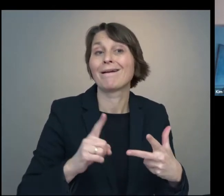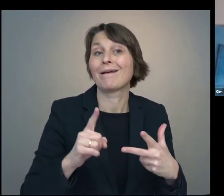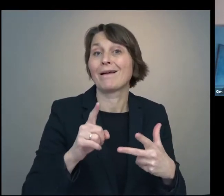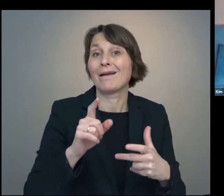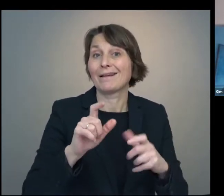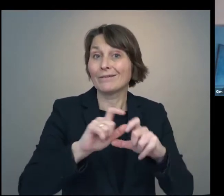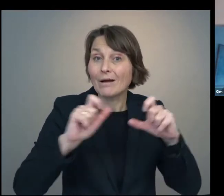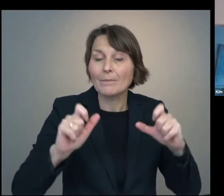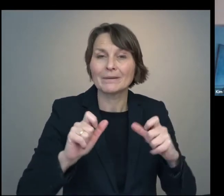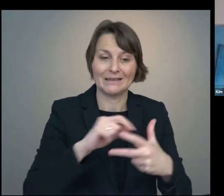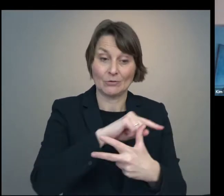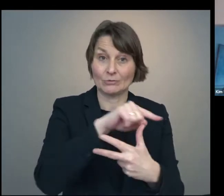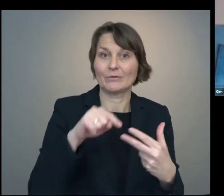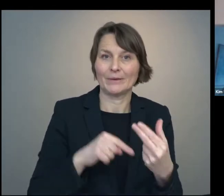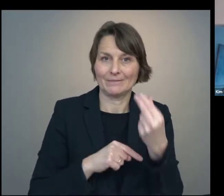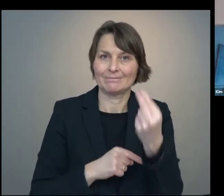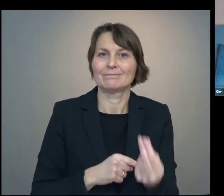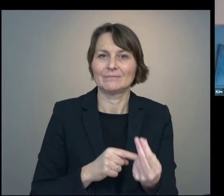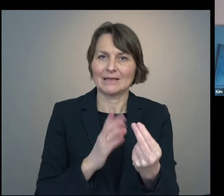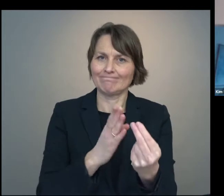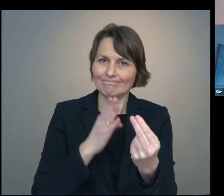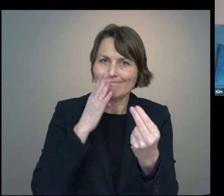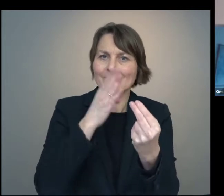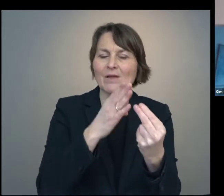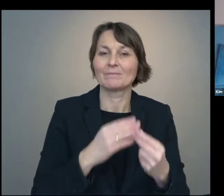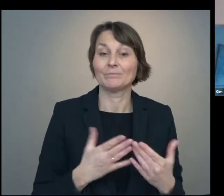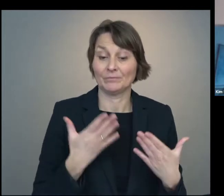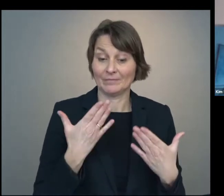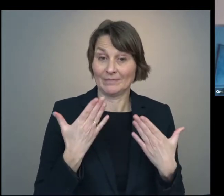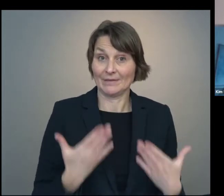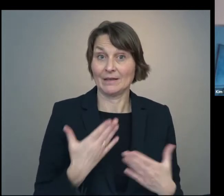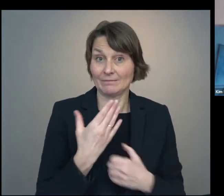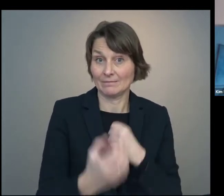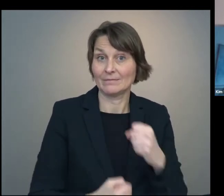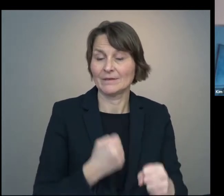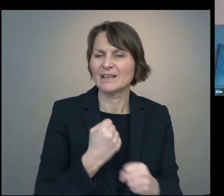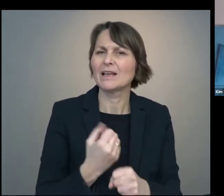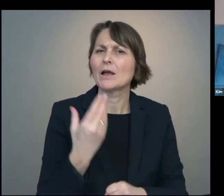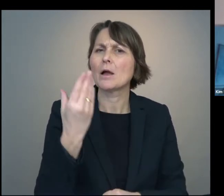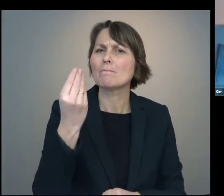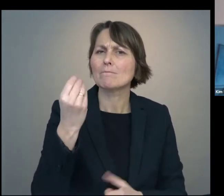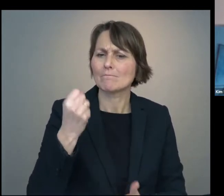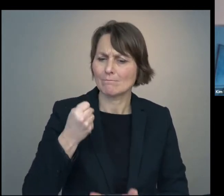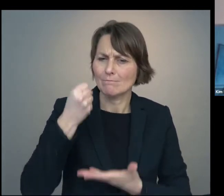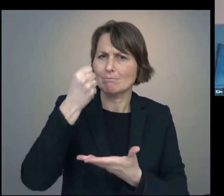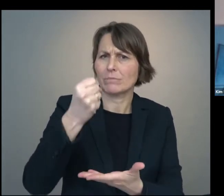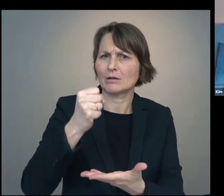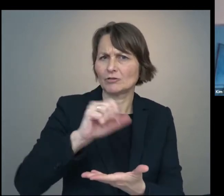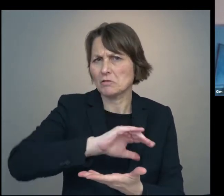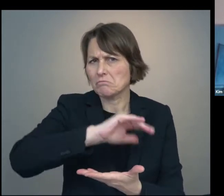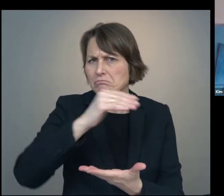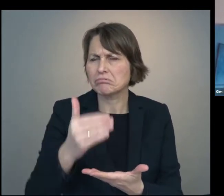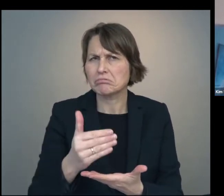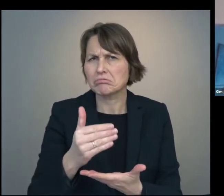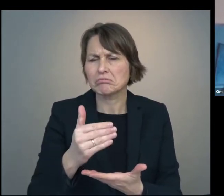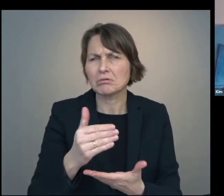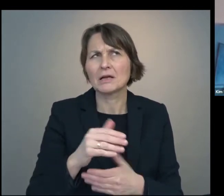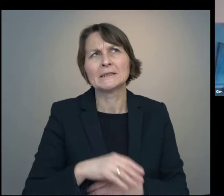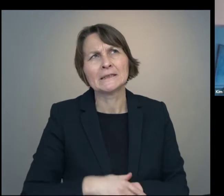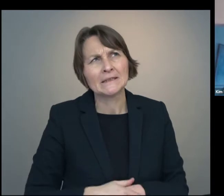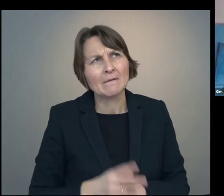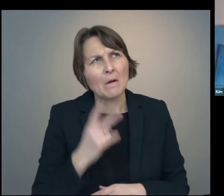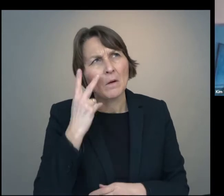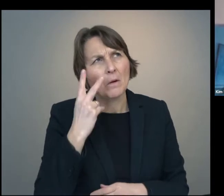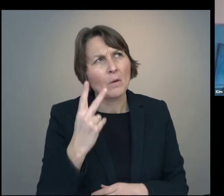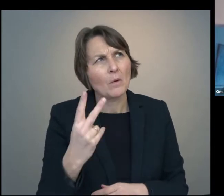that's why we are in it. The budget for this year, we are looking, going back